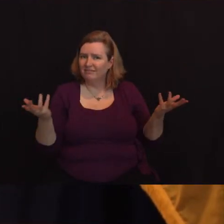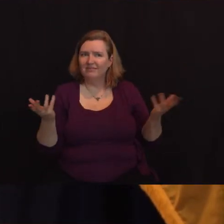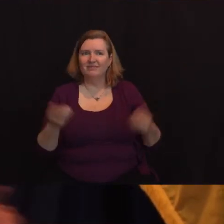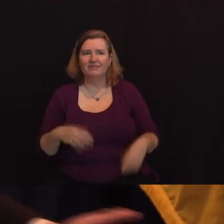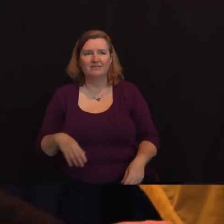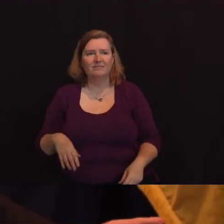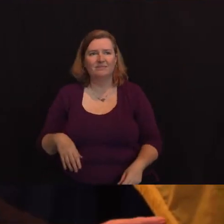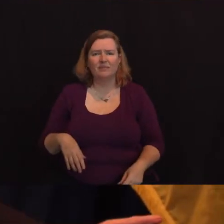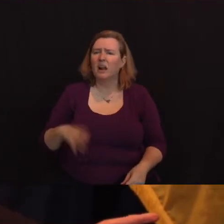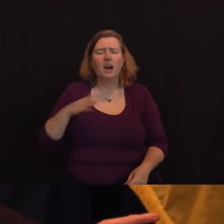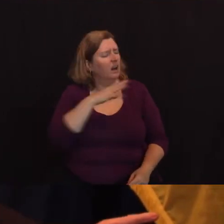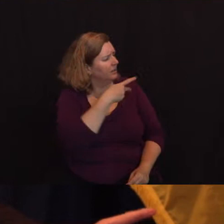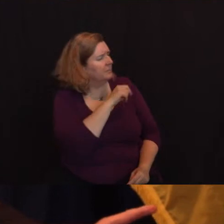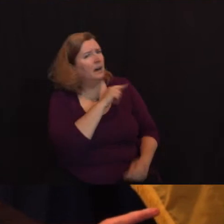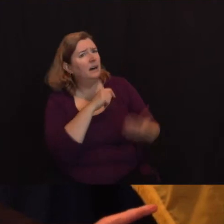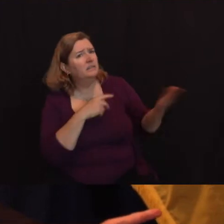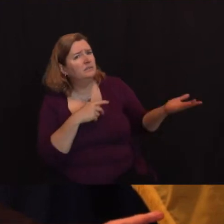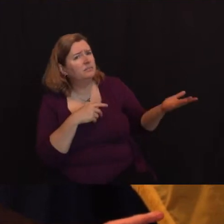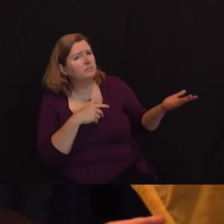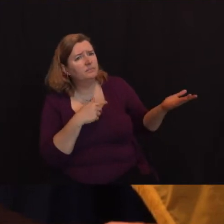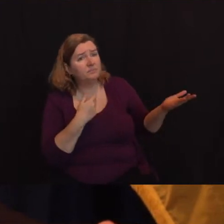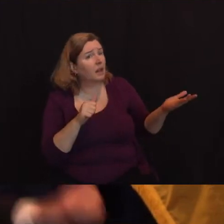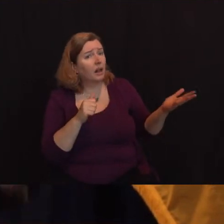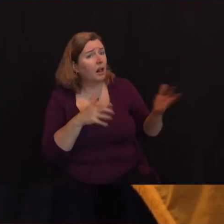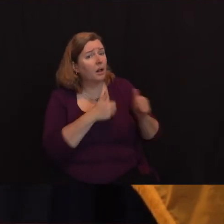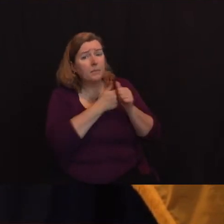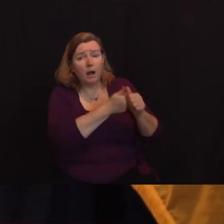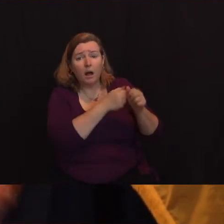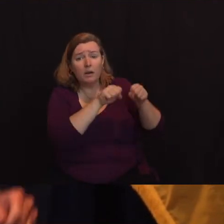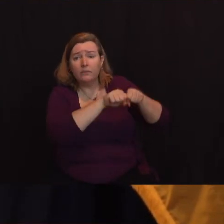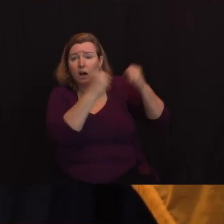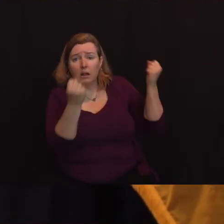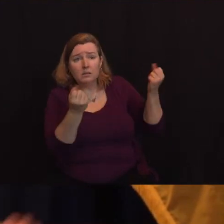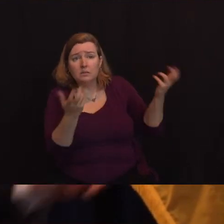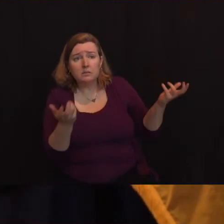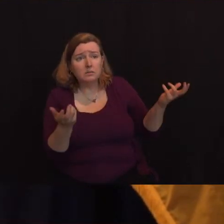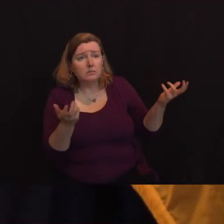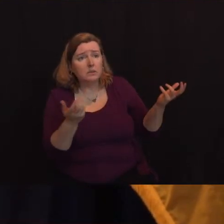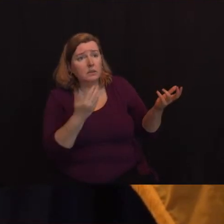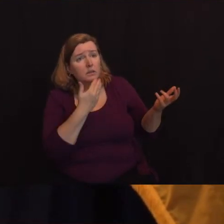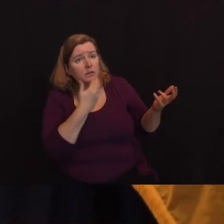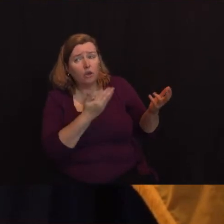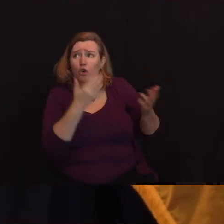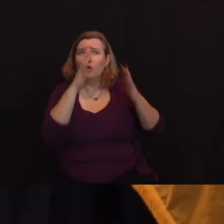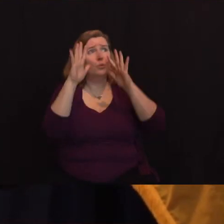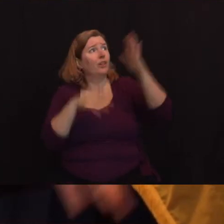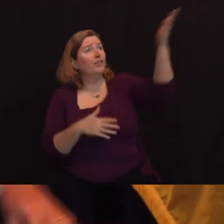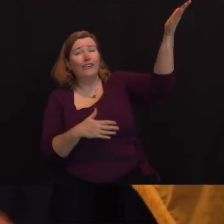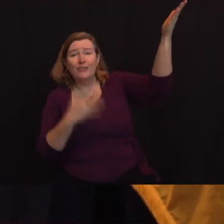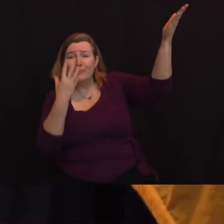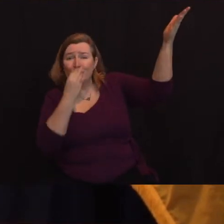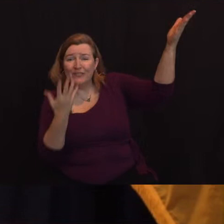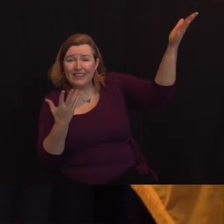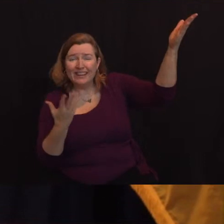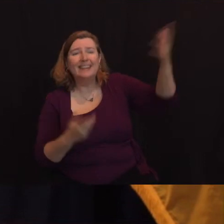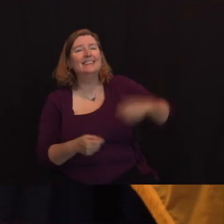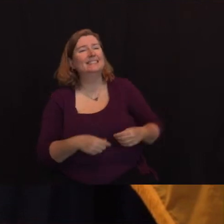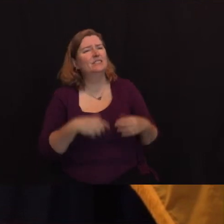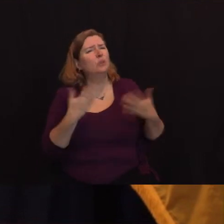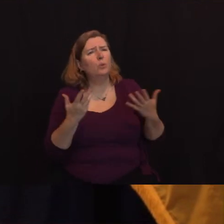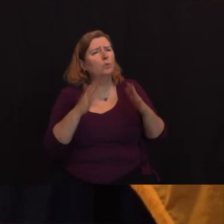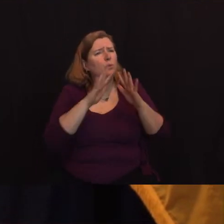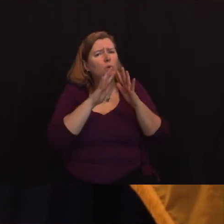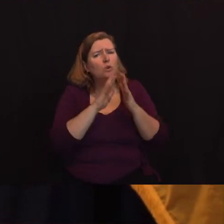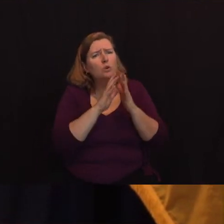compliance violations that we've heard lately. I think it continues to be the case. Thank you for the good weather, but you've got other weather sort of